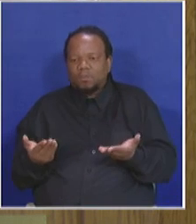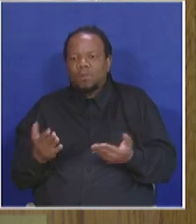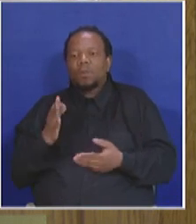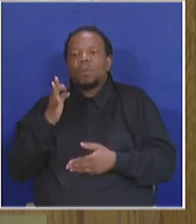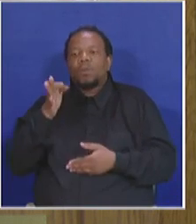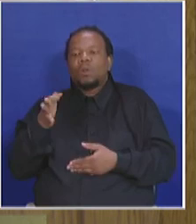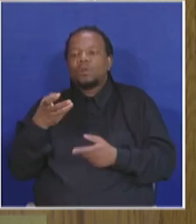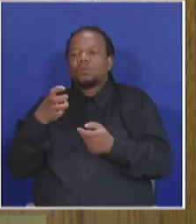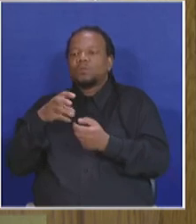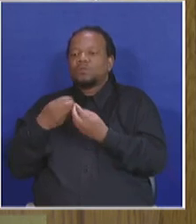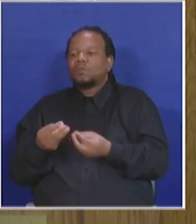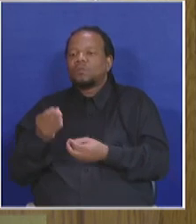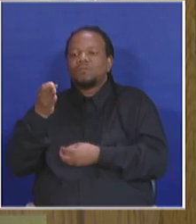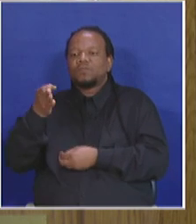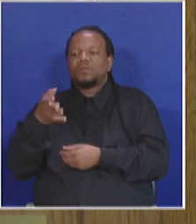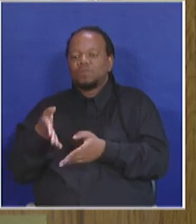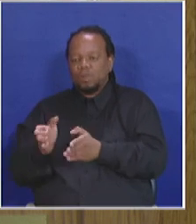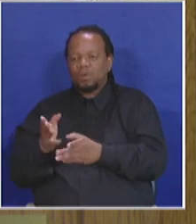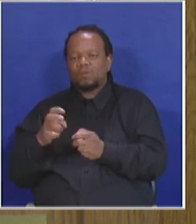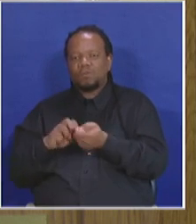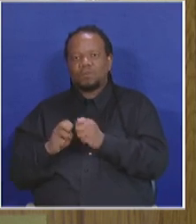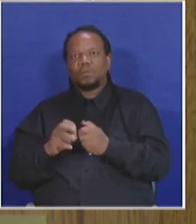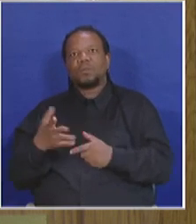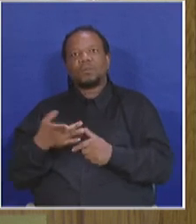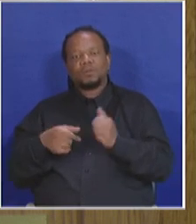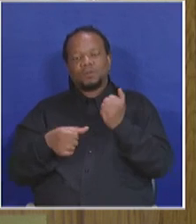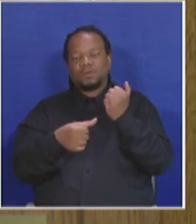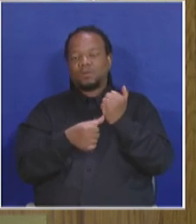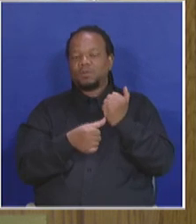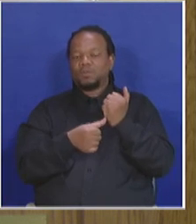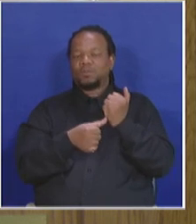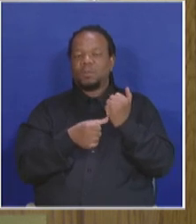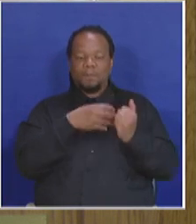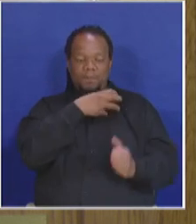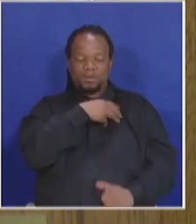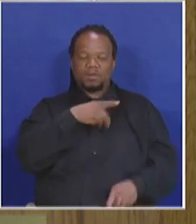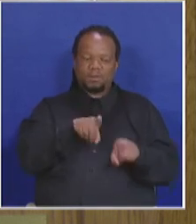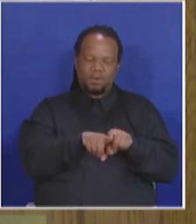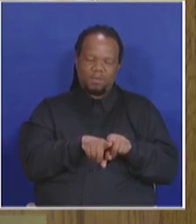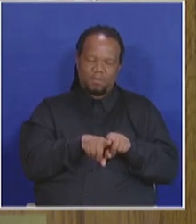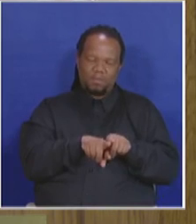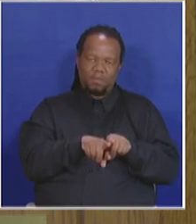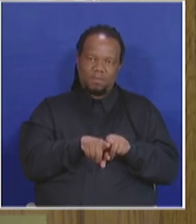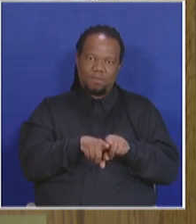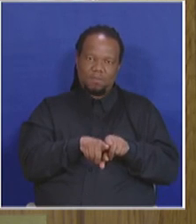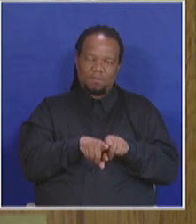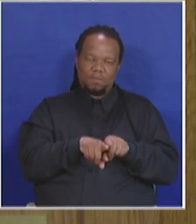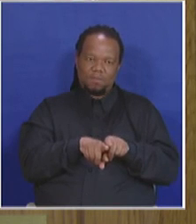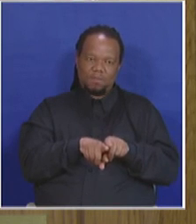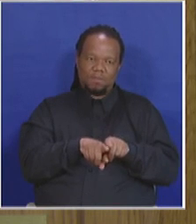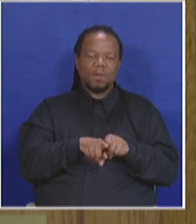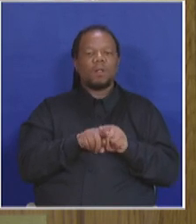deal with them. We also expect, Deputy Minister, that the